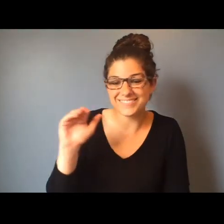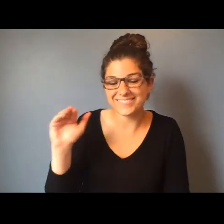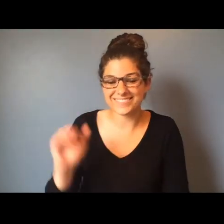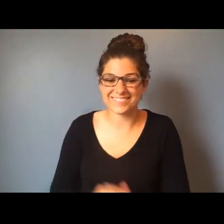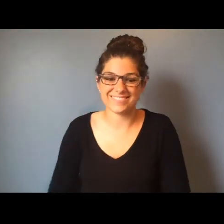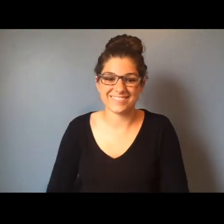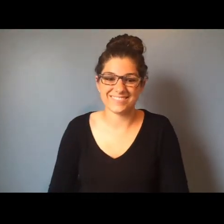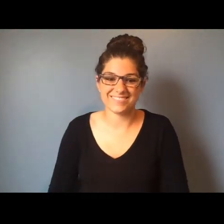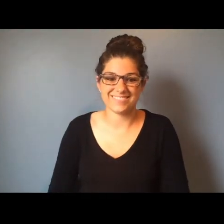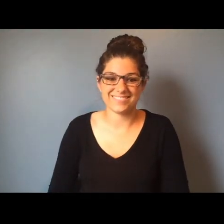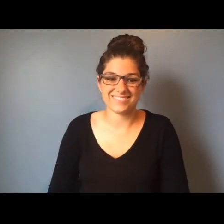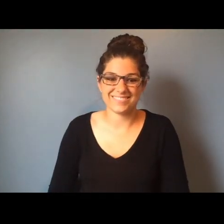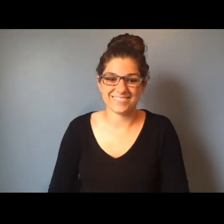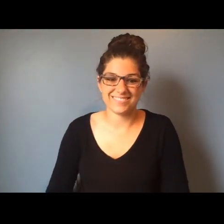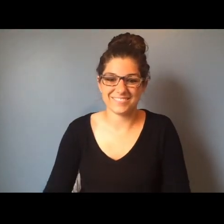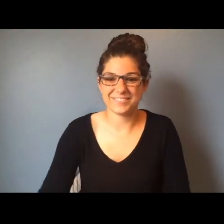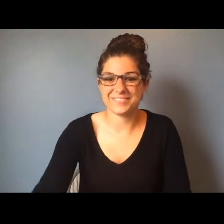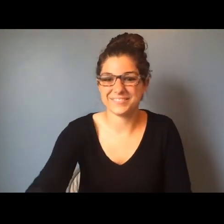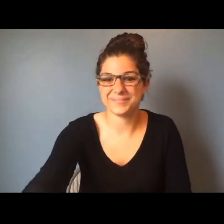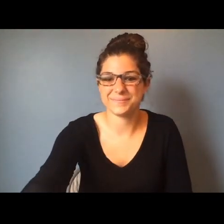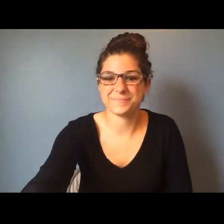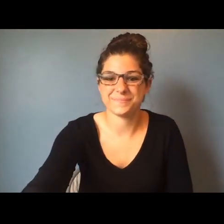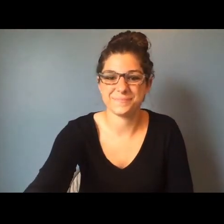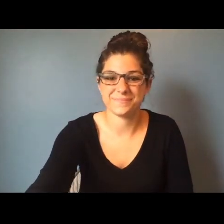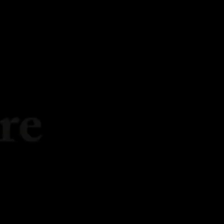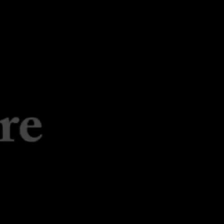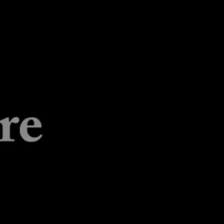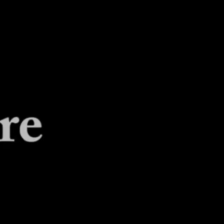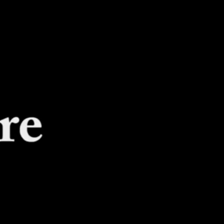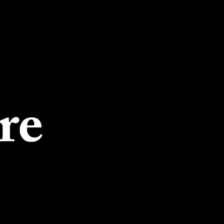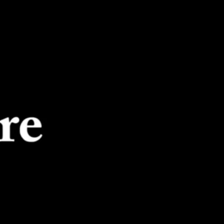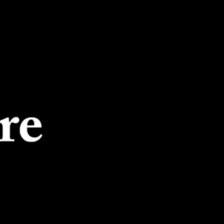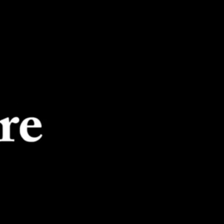care. Bye. Bye. See you.